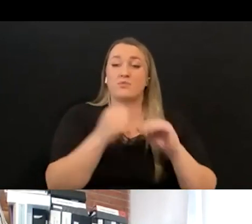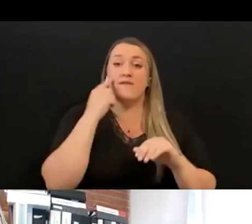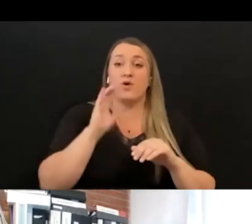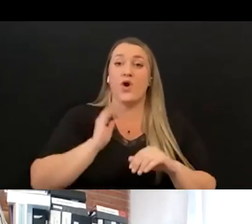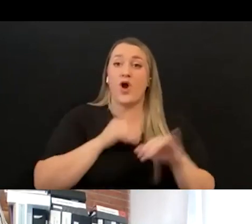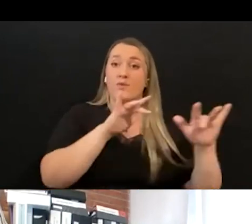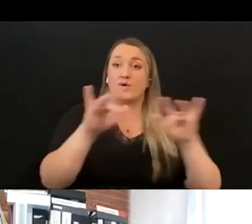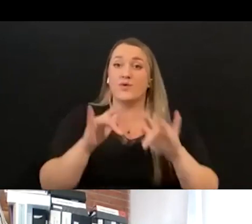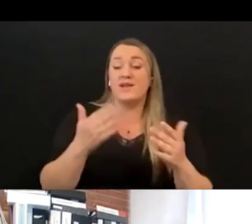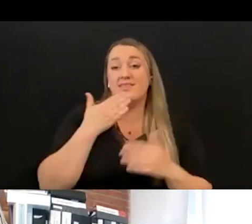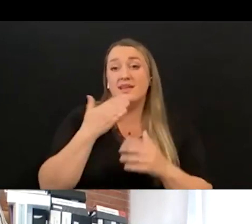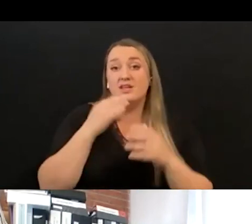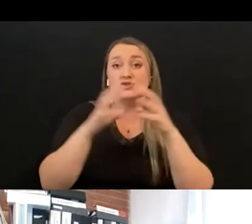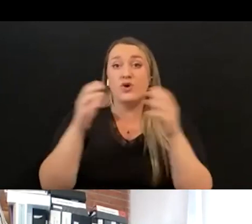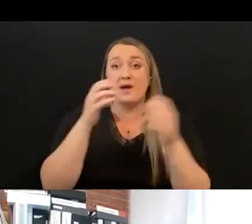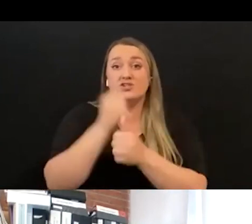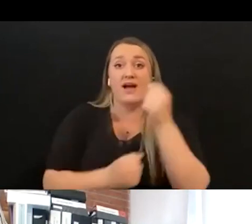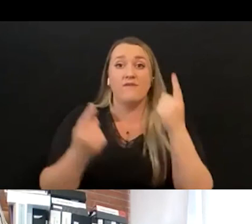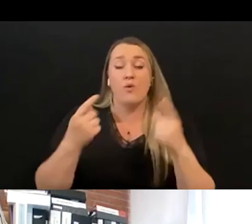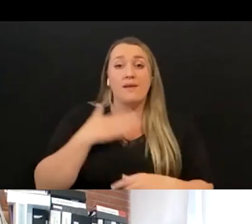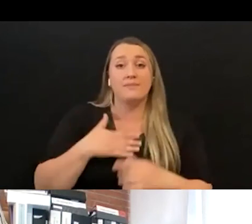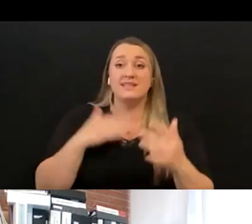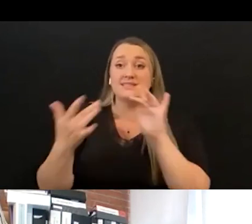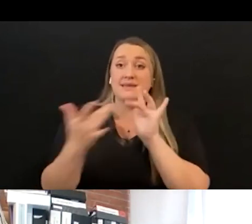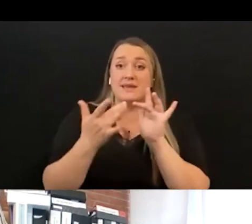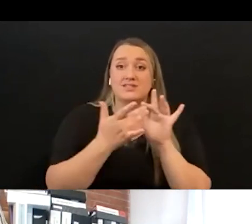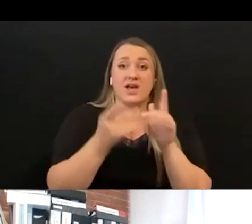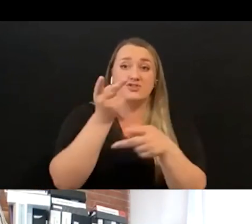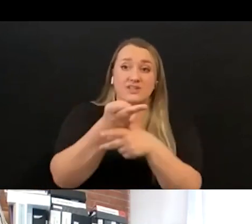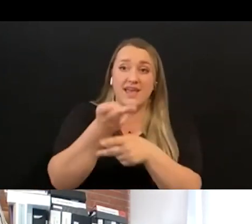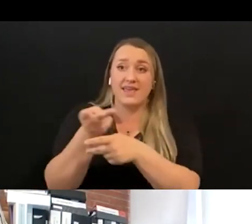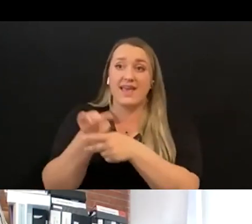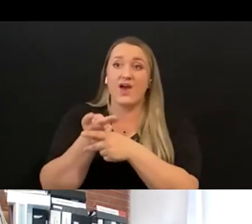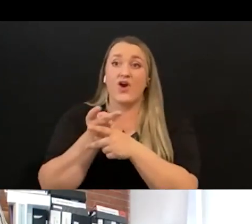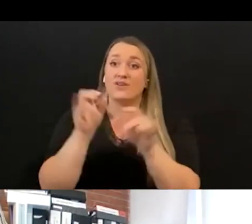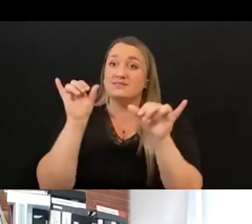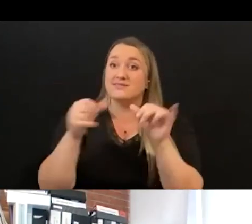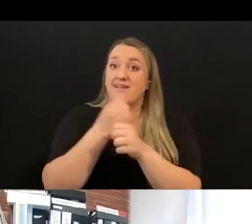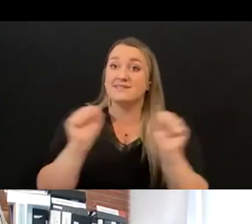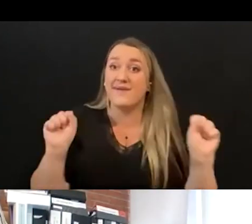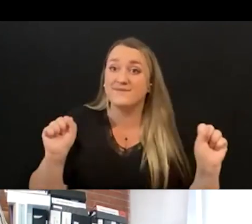thanks so much, everyone. Please keep in touch and take care and stay safe.